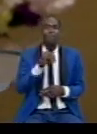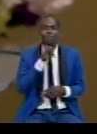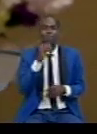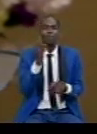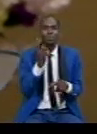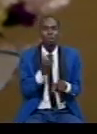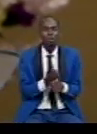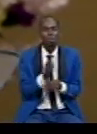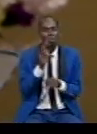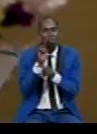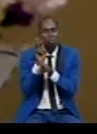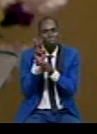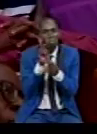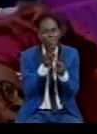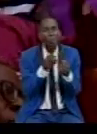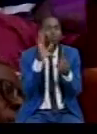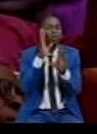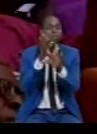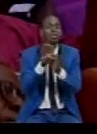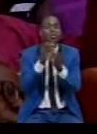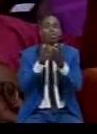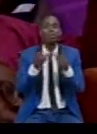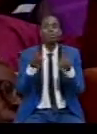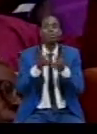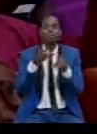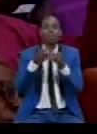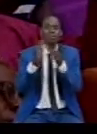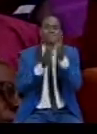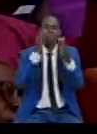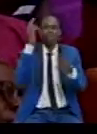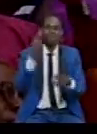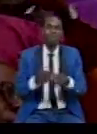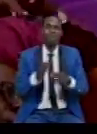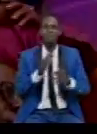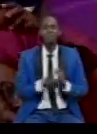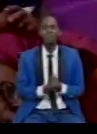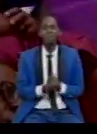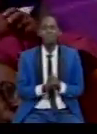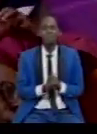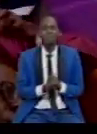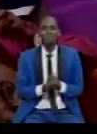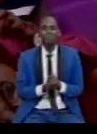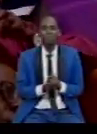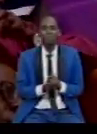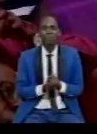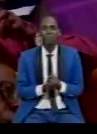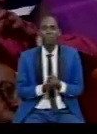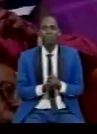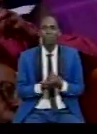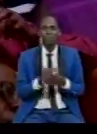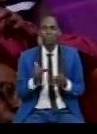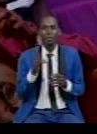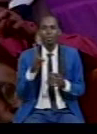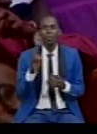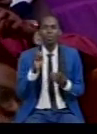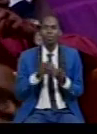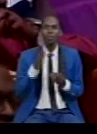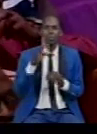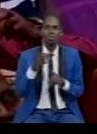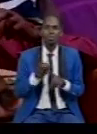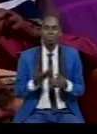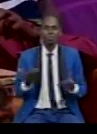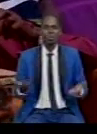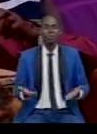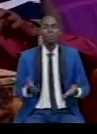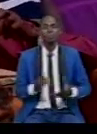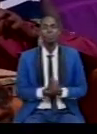will be partaker in Jesus' name. We have more from the Alpha location here.